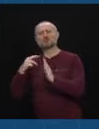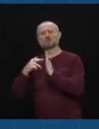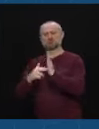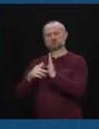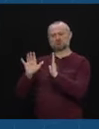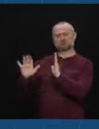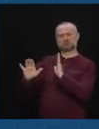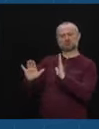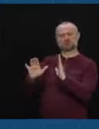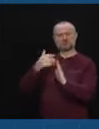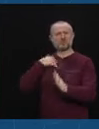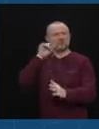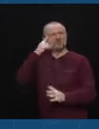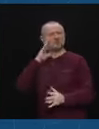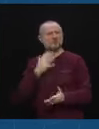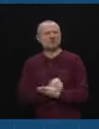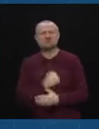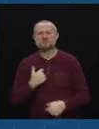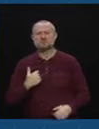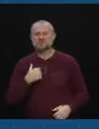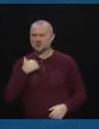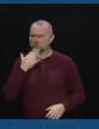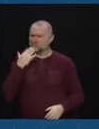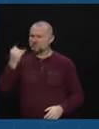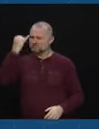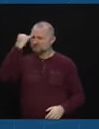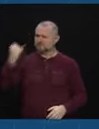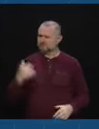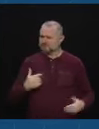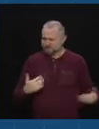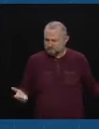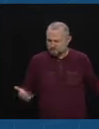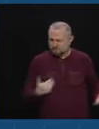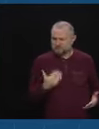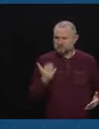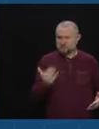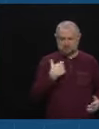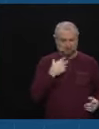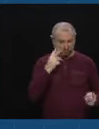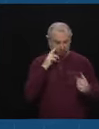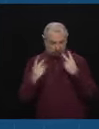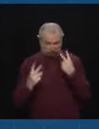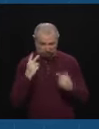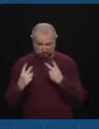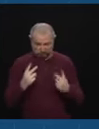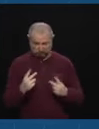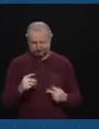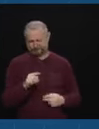question? Good? All right, thank you, everybody. Appreciate you coming out.